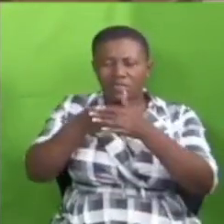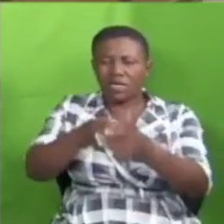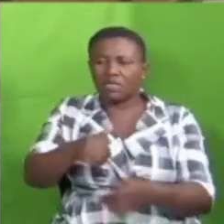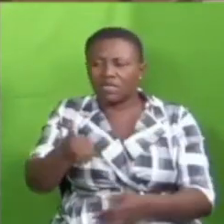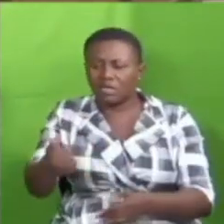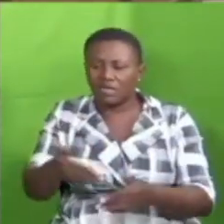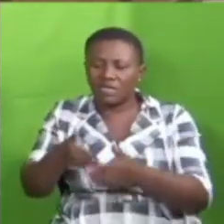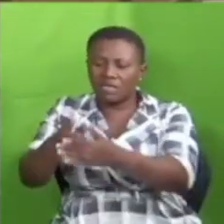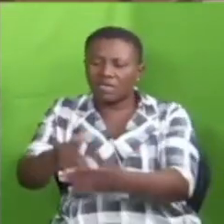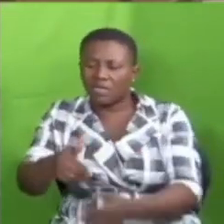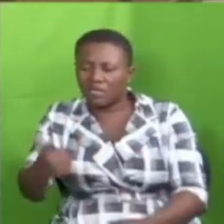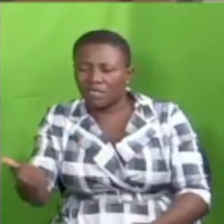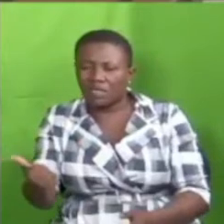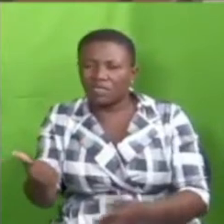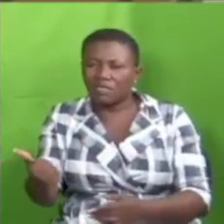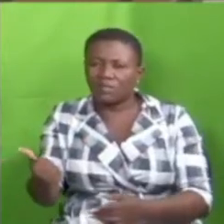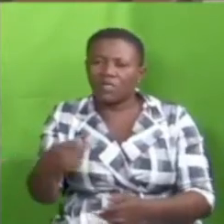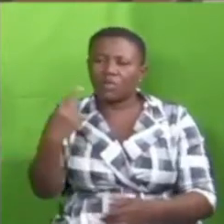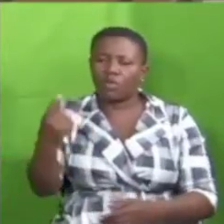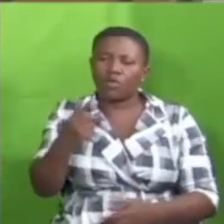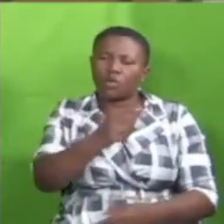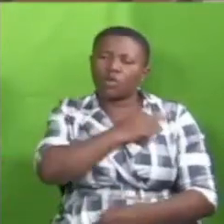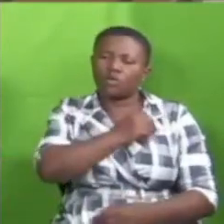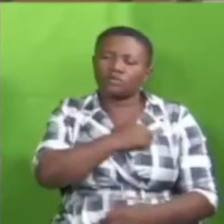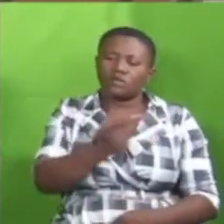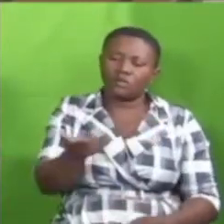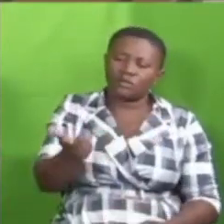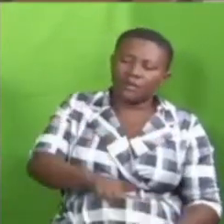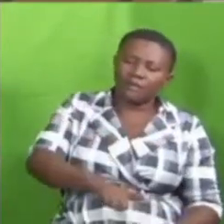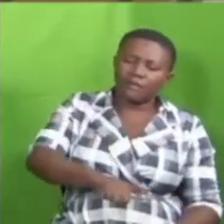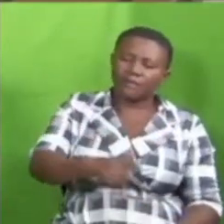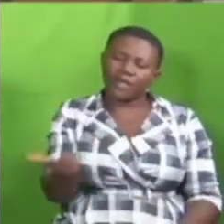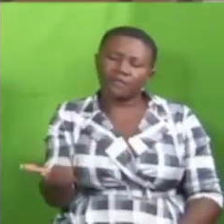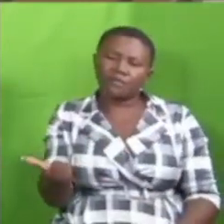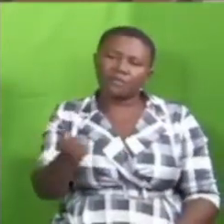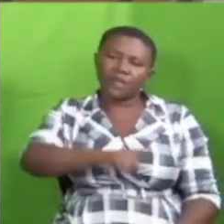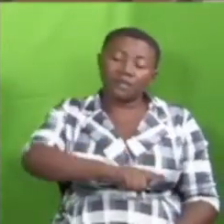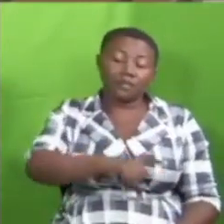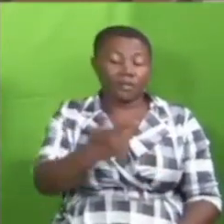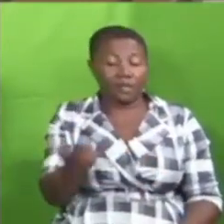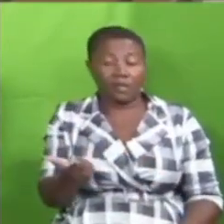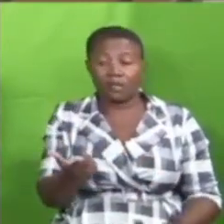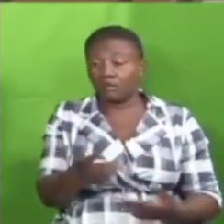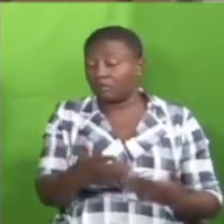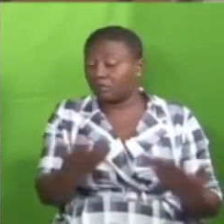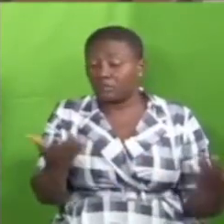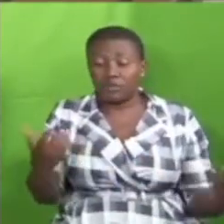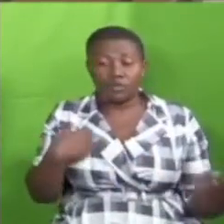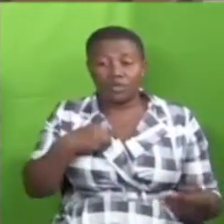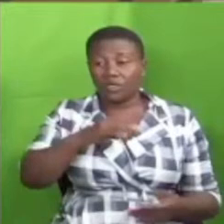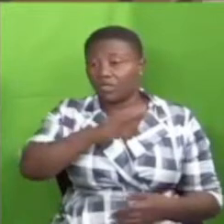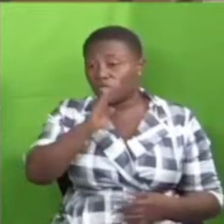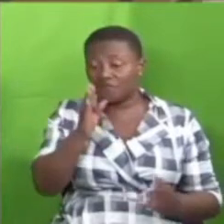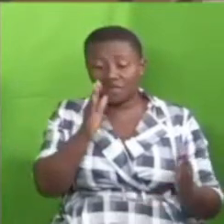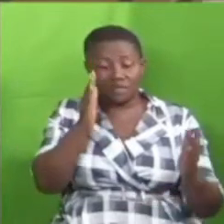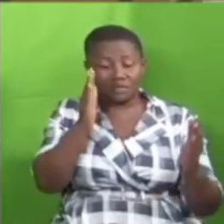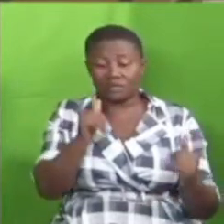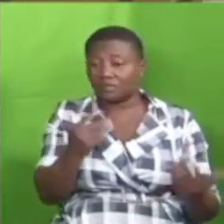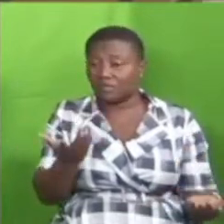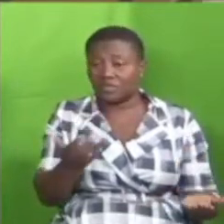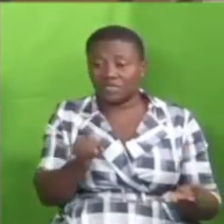Going back and forth from the hospital, one hospital to the other, and no one expected such a strong